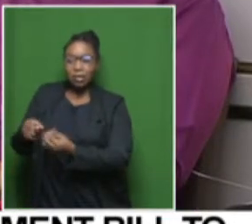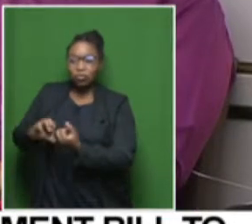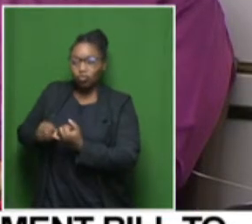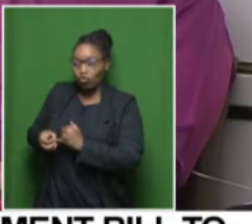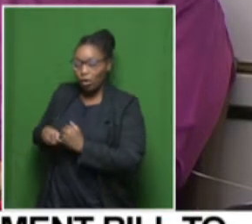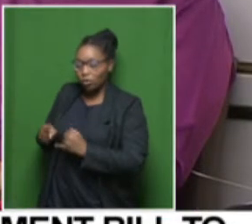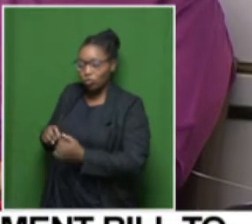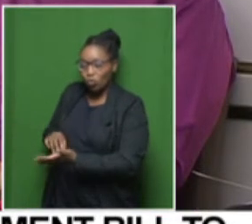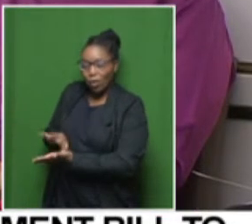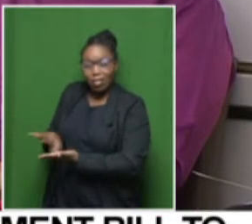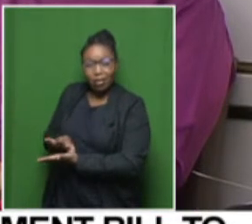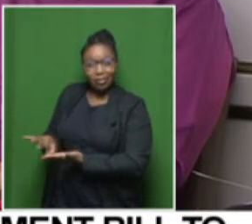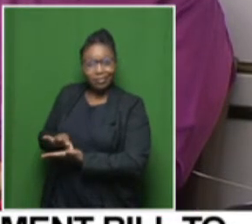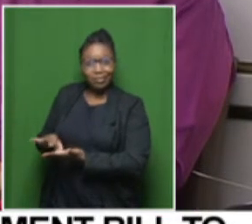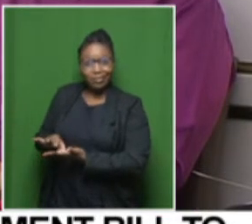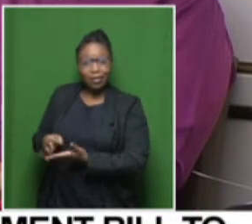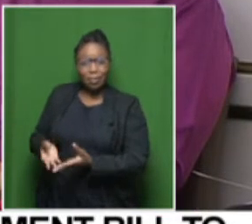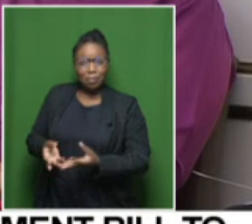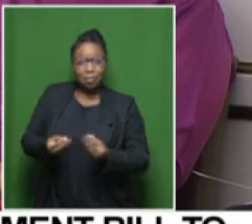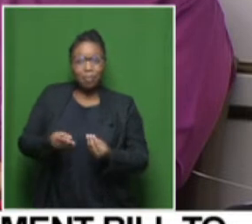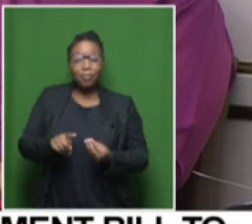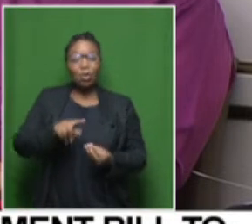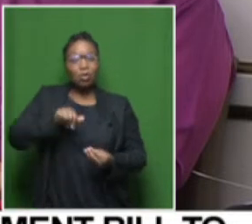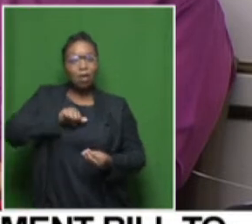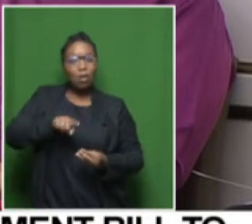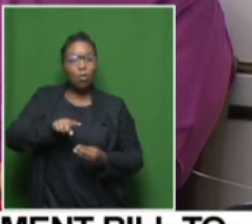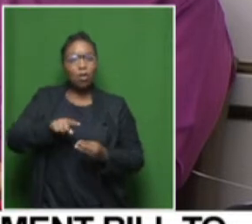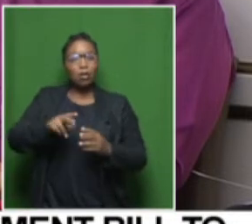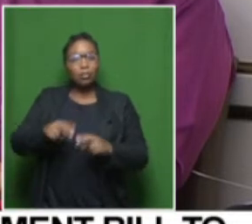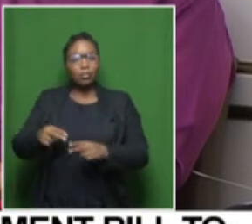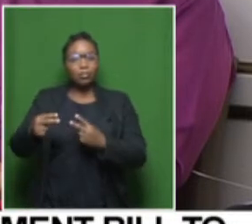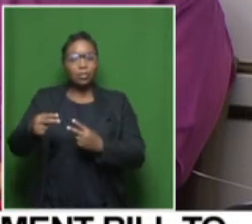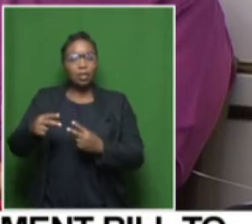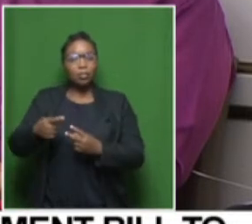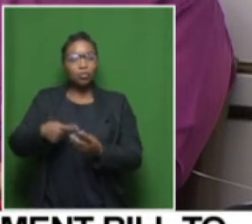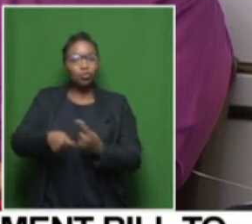evaluation or our anti-monetary laundering